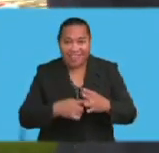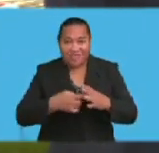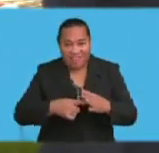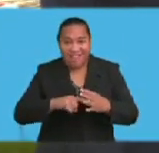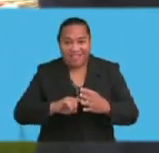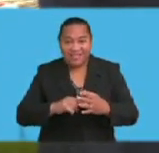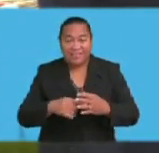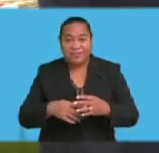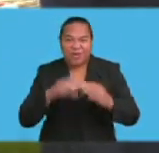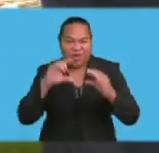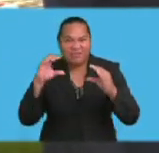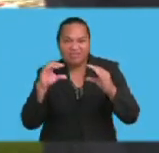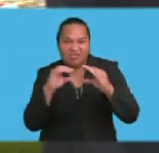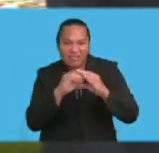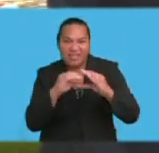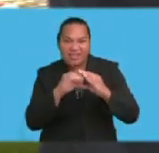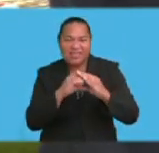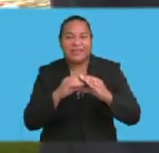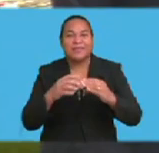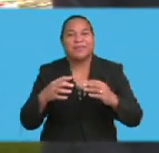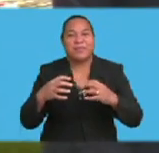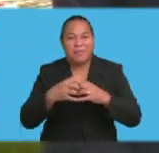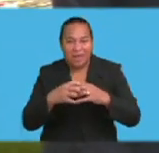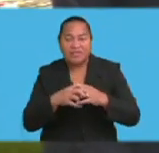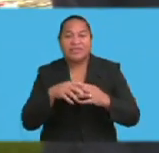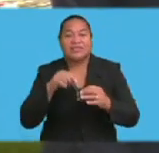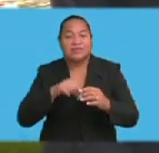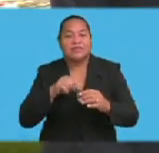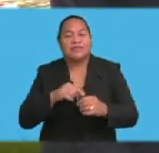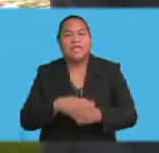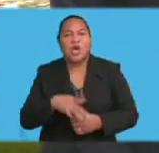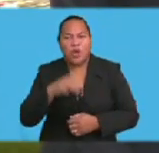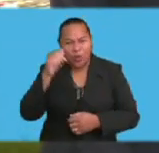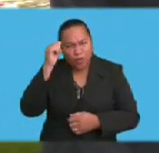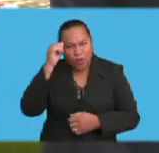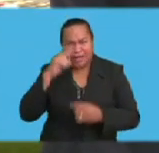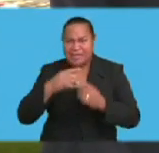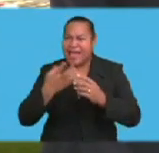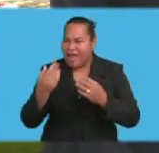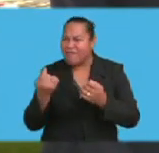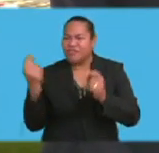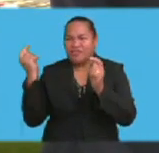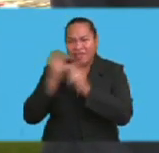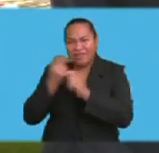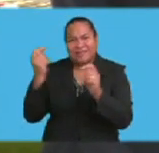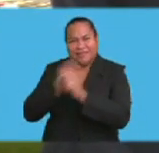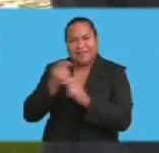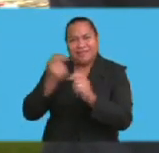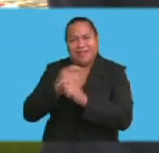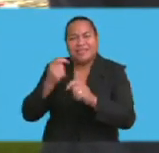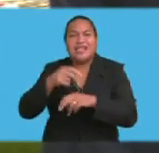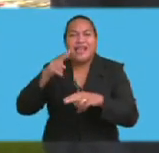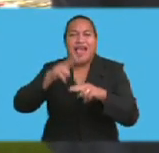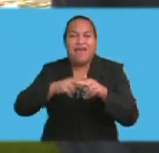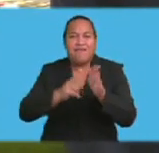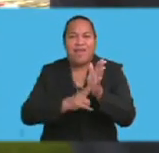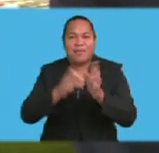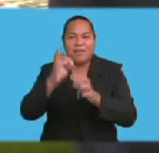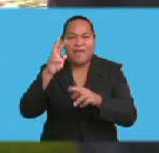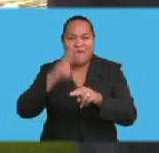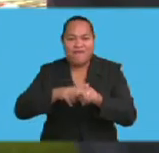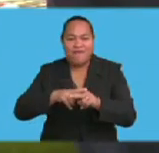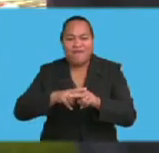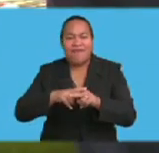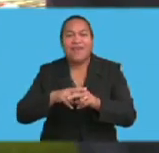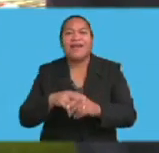in FNPF. Madam Speaker, as you know, that there are various reforms that have taken place in the FNPF, first under